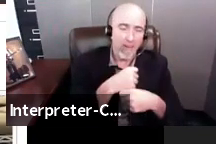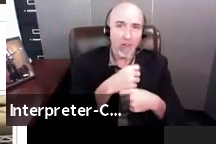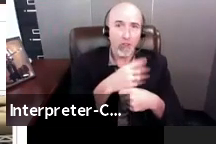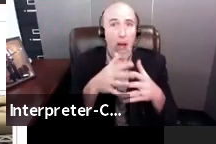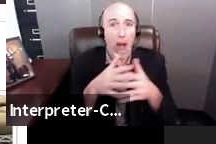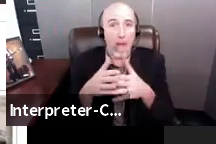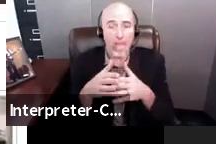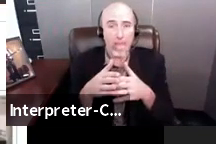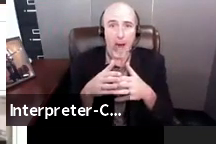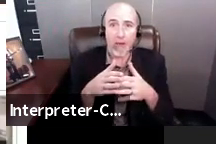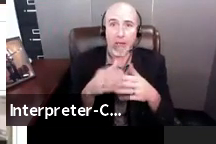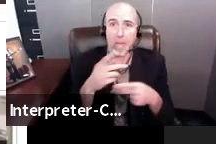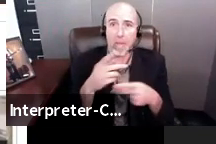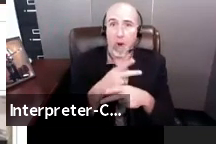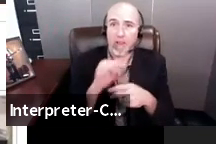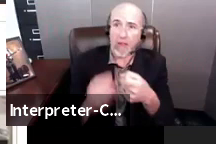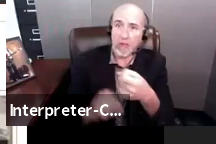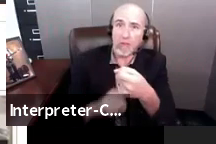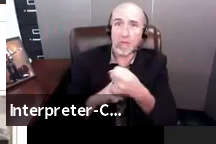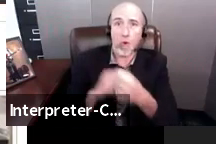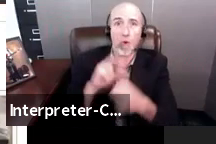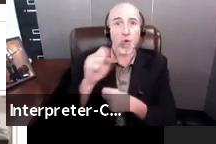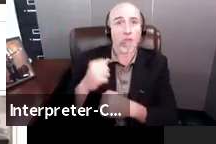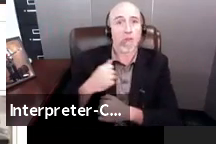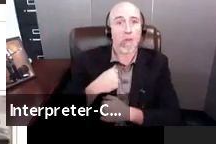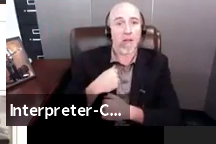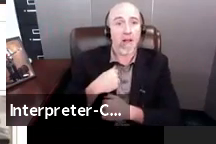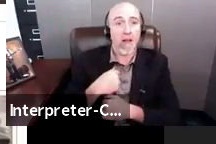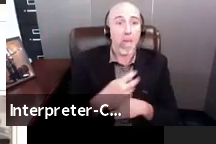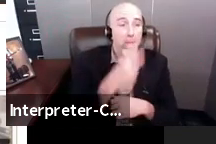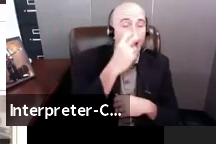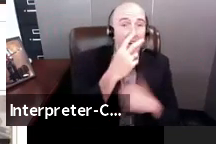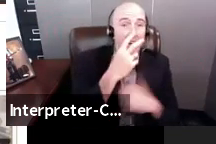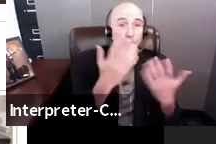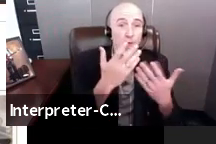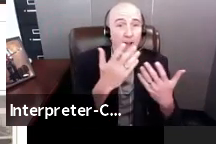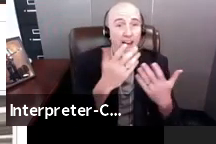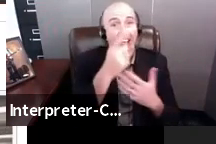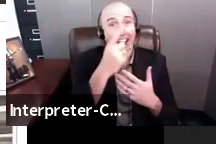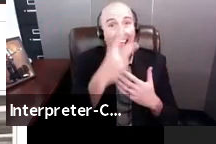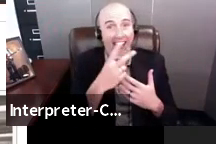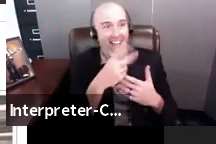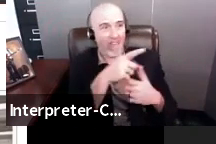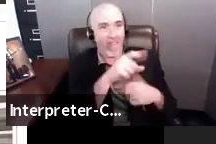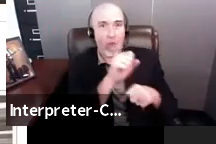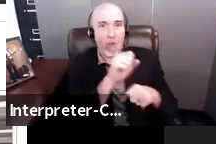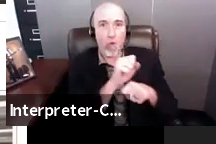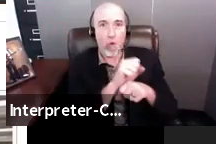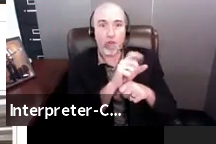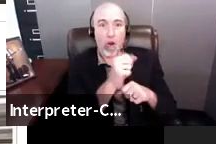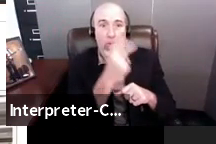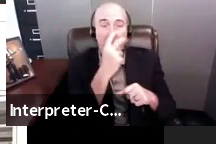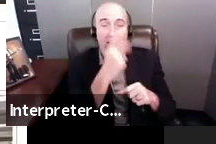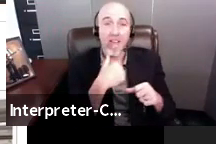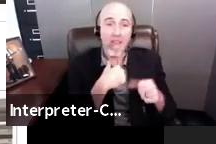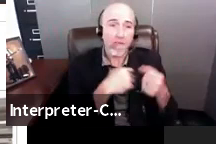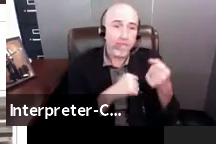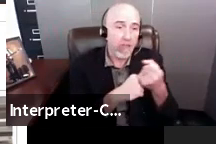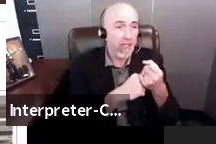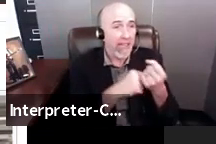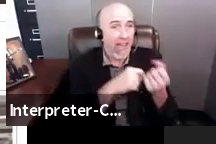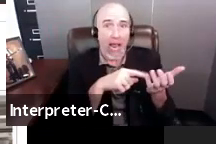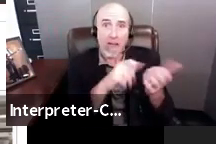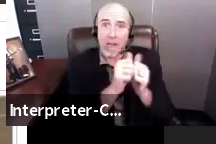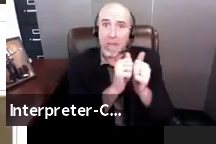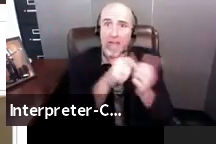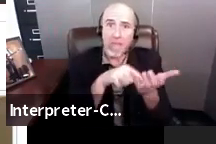U.S. military services. Blind and vision impaired staff make up half of the Lighthouse workforce. They receive competitive pay and benefits